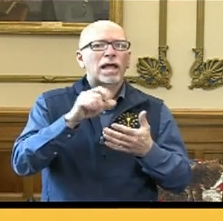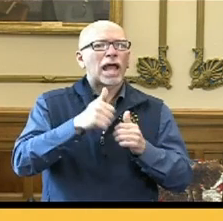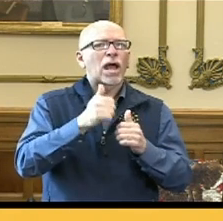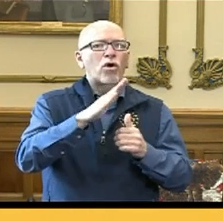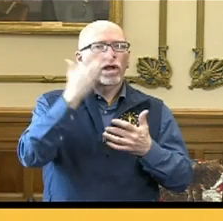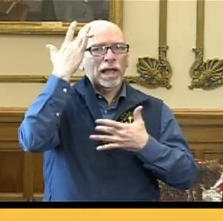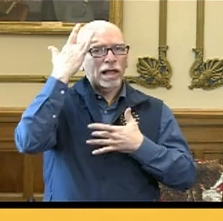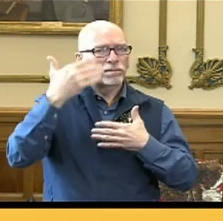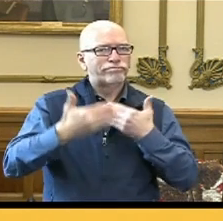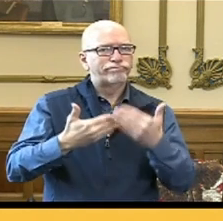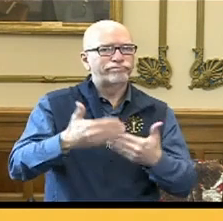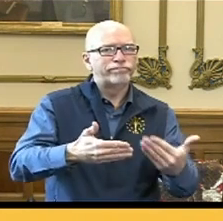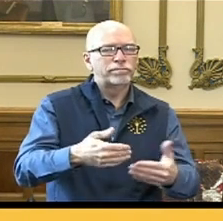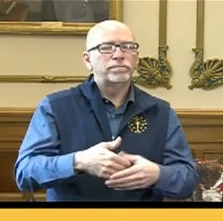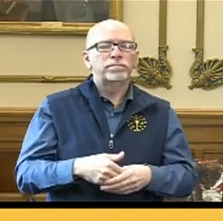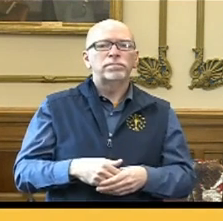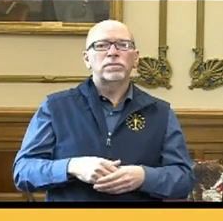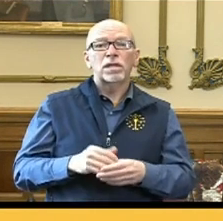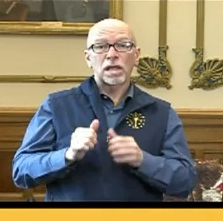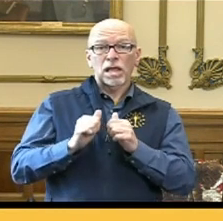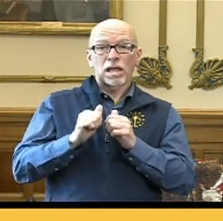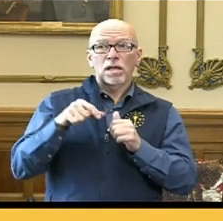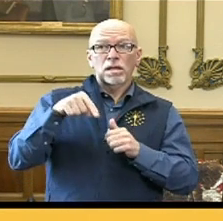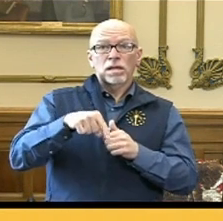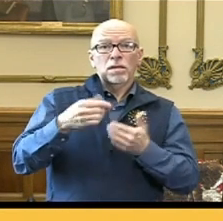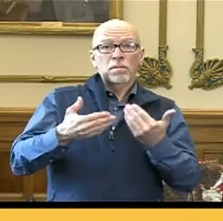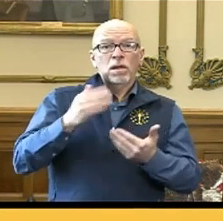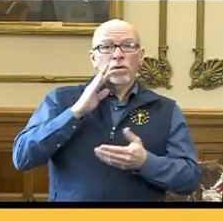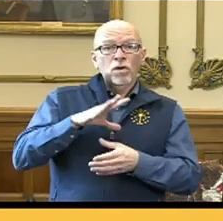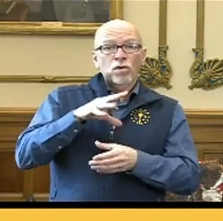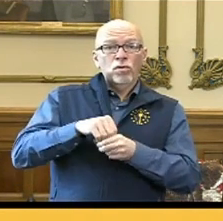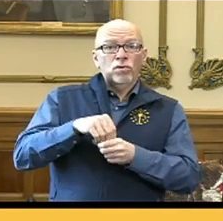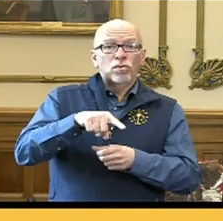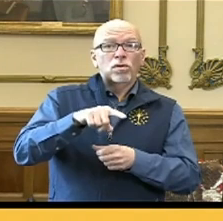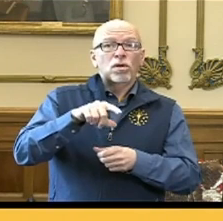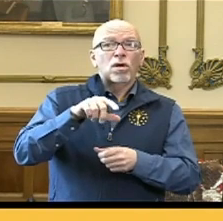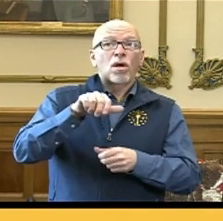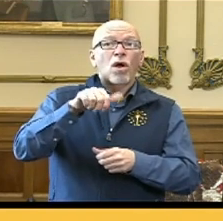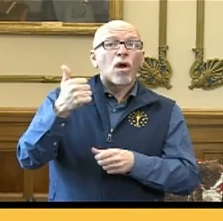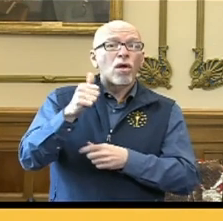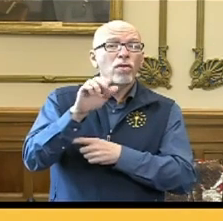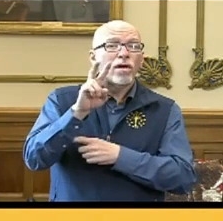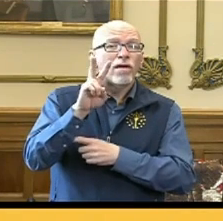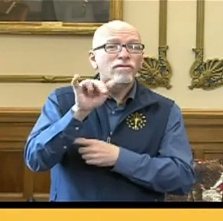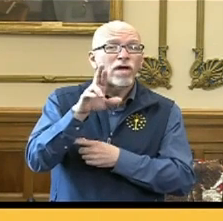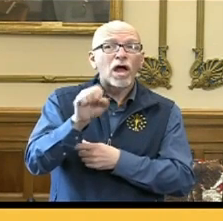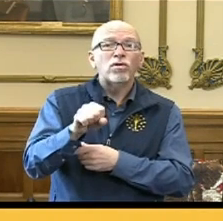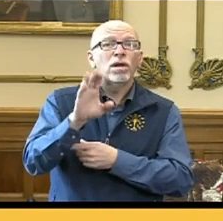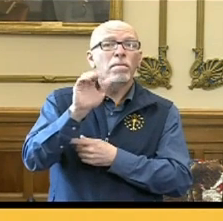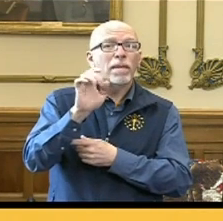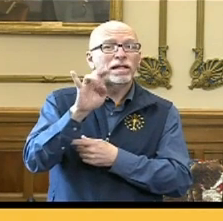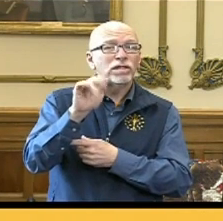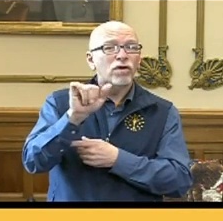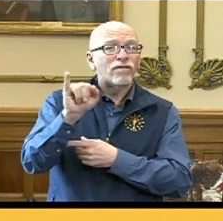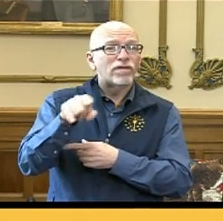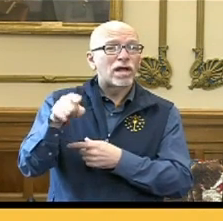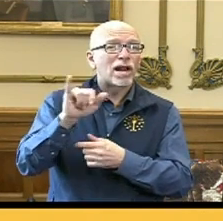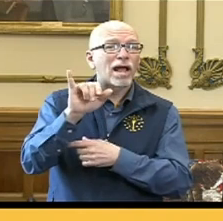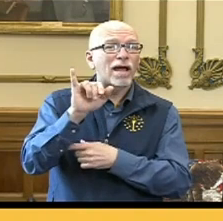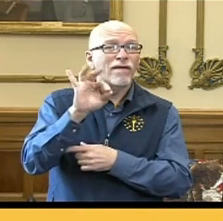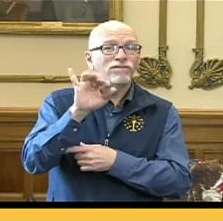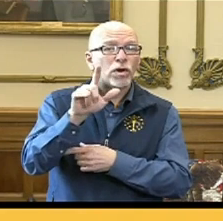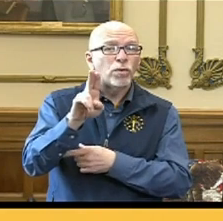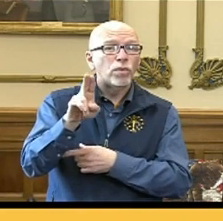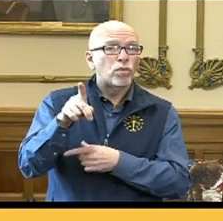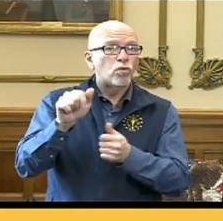illness proceeds. This may include ruling out other bacterial or virus infections, such as influenza,